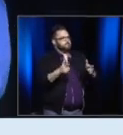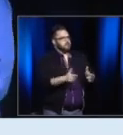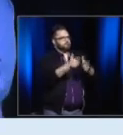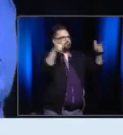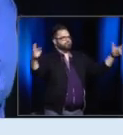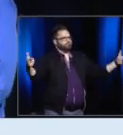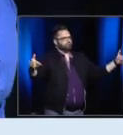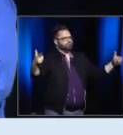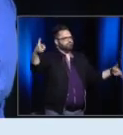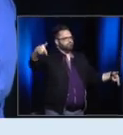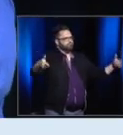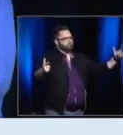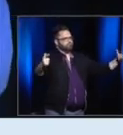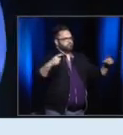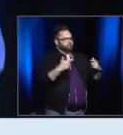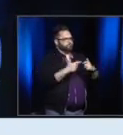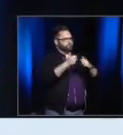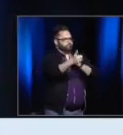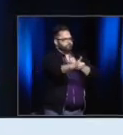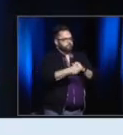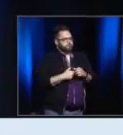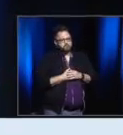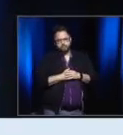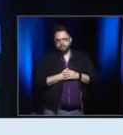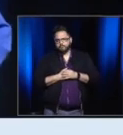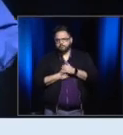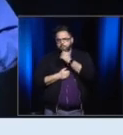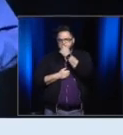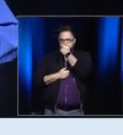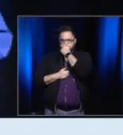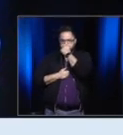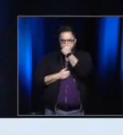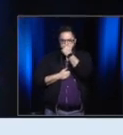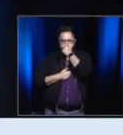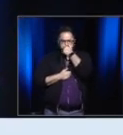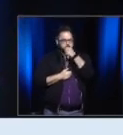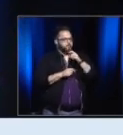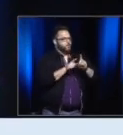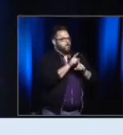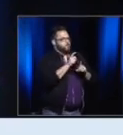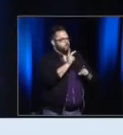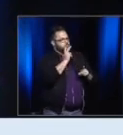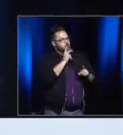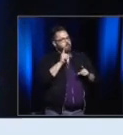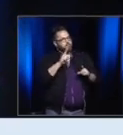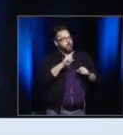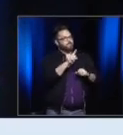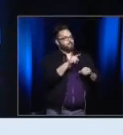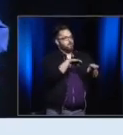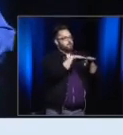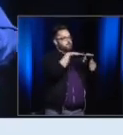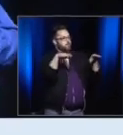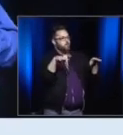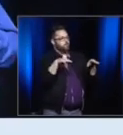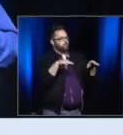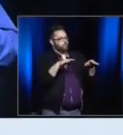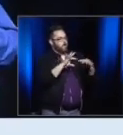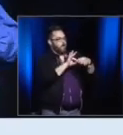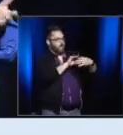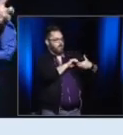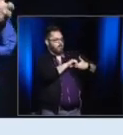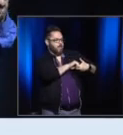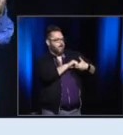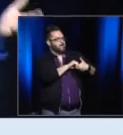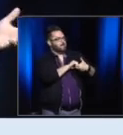distance. We also found that the stability of your first-order alliance predicts how often you're going to be